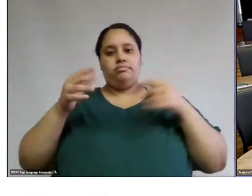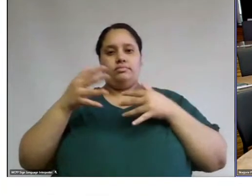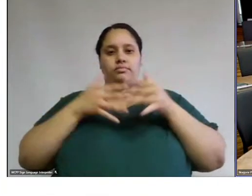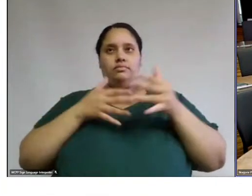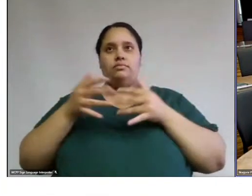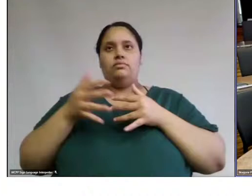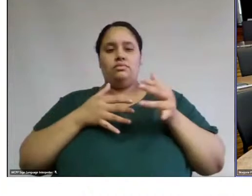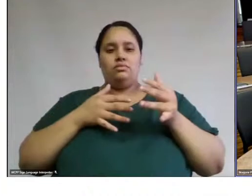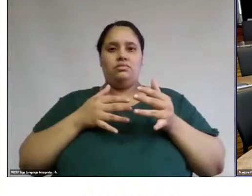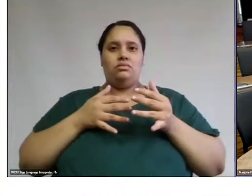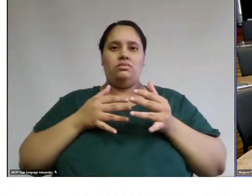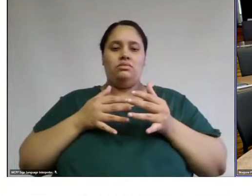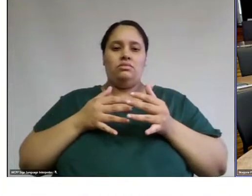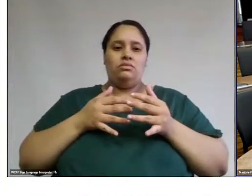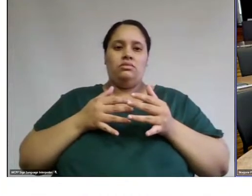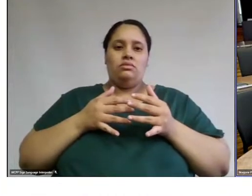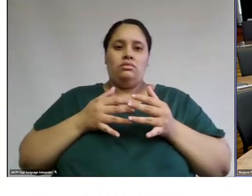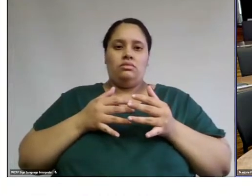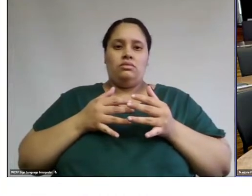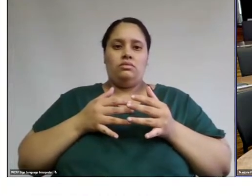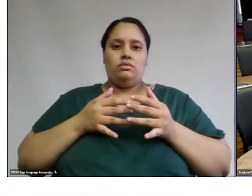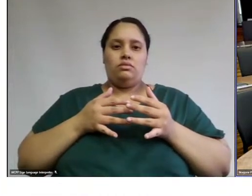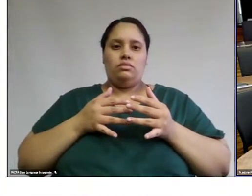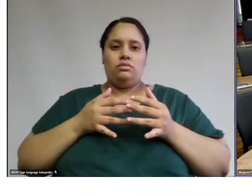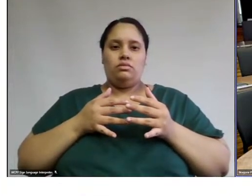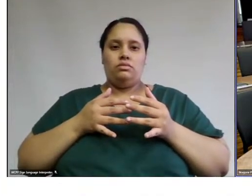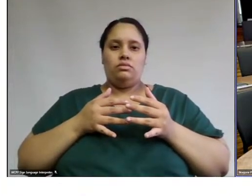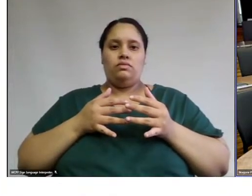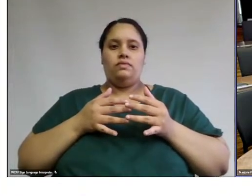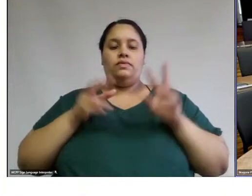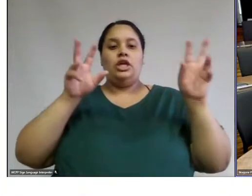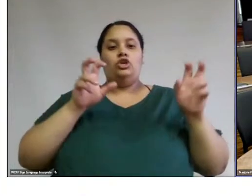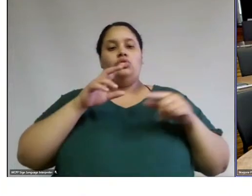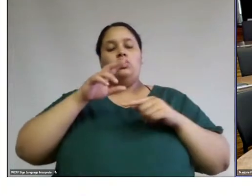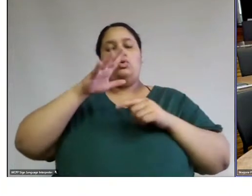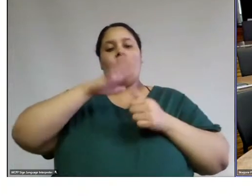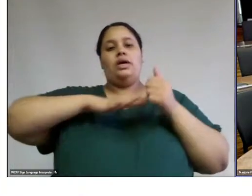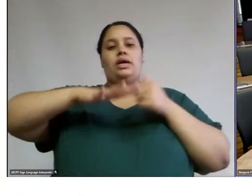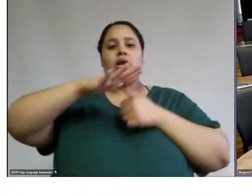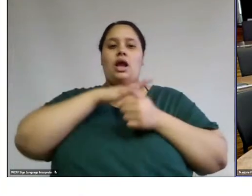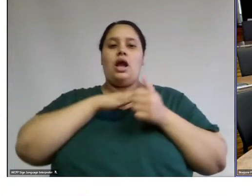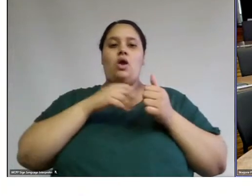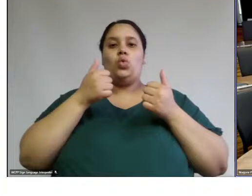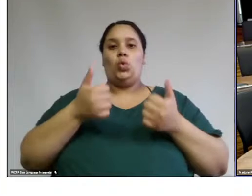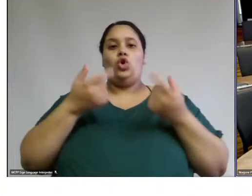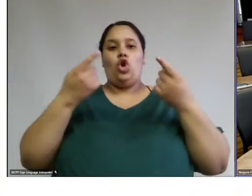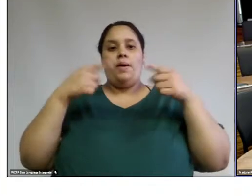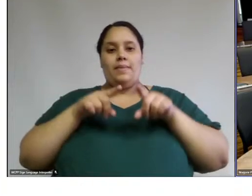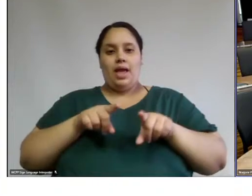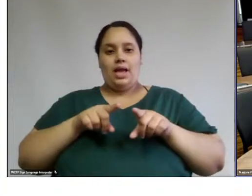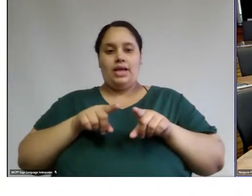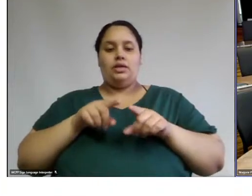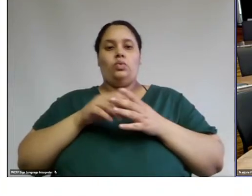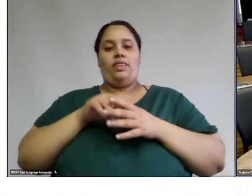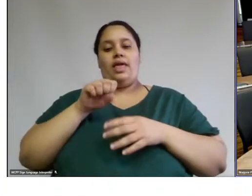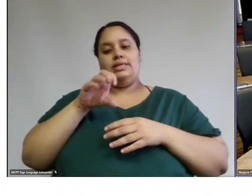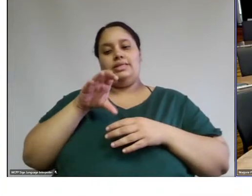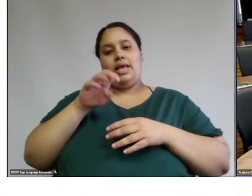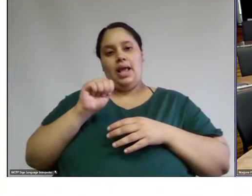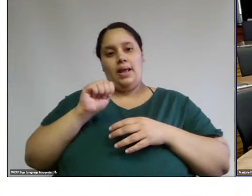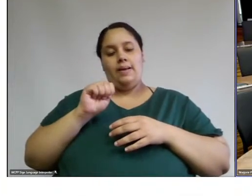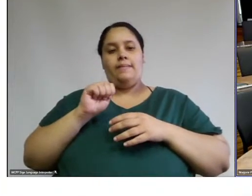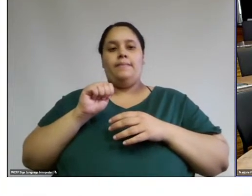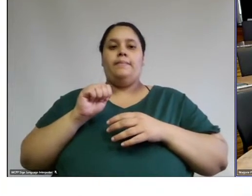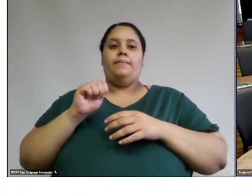was found there. There is the issue around non-compliance to ECM or supply chain management